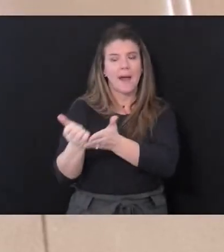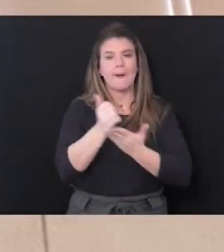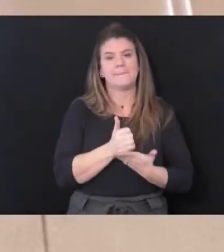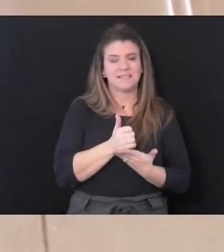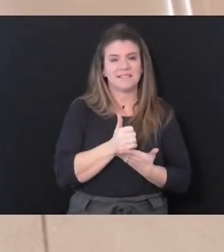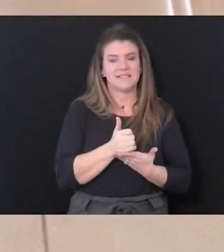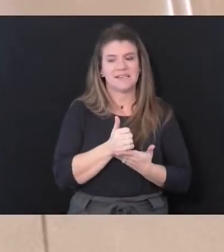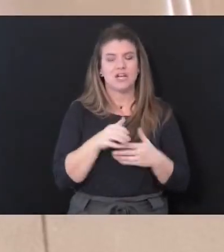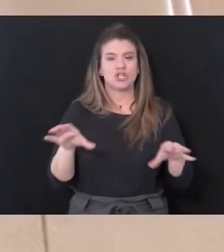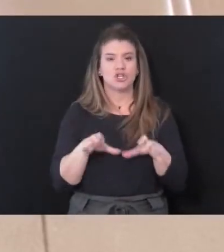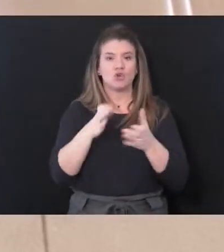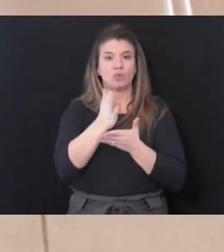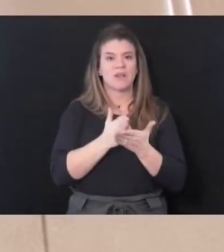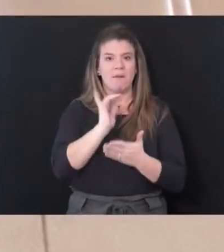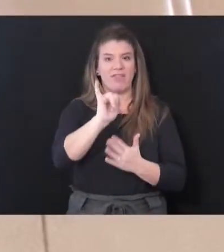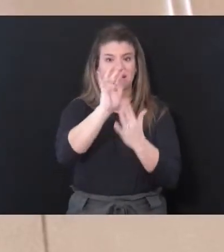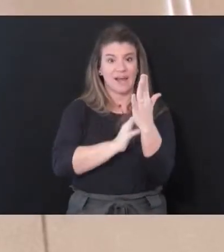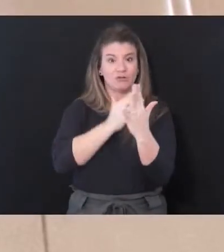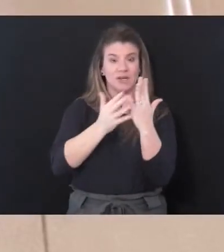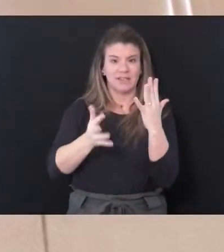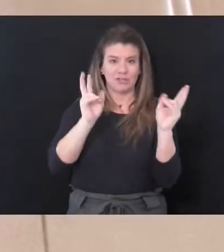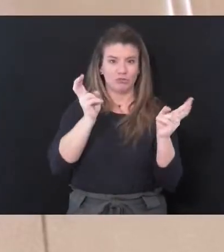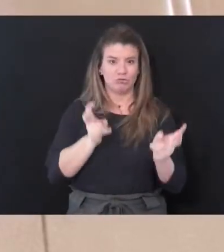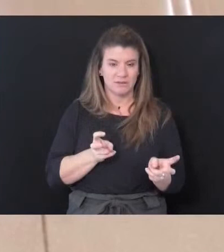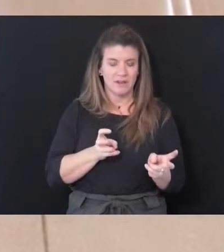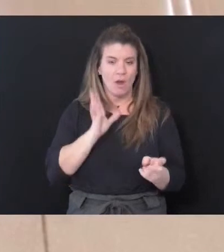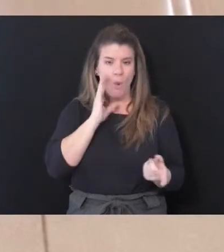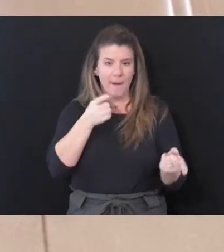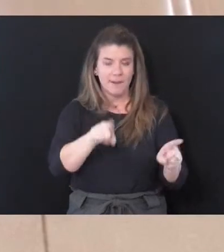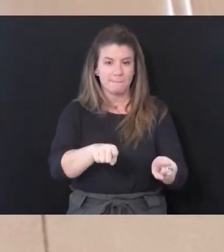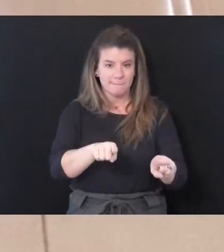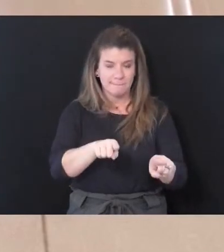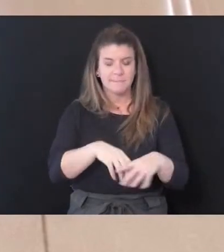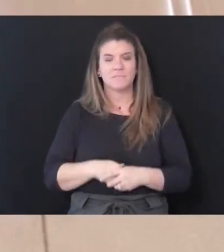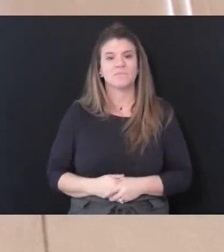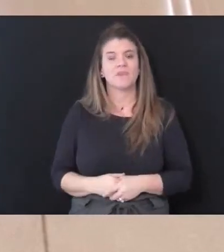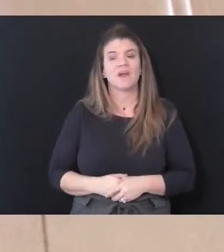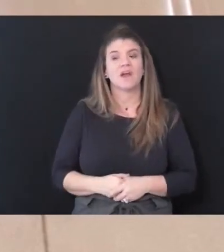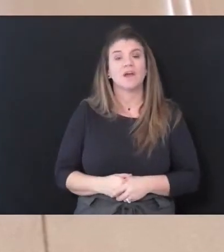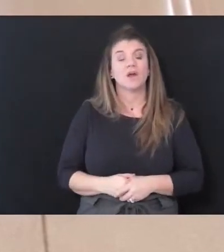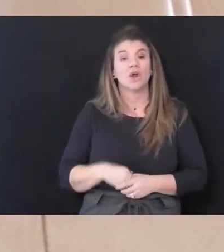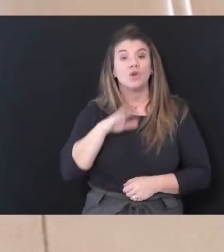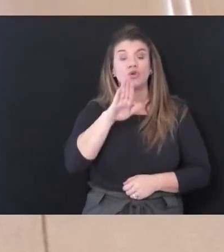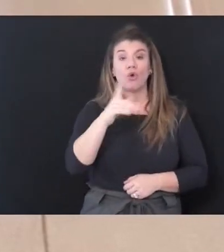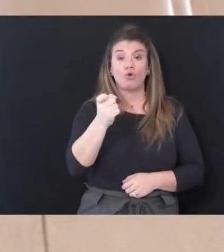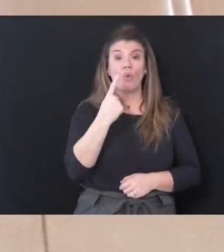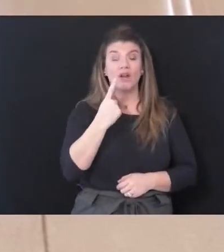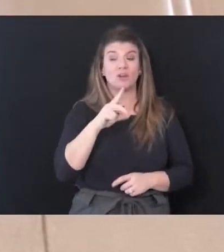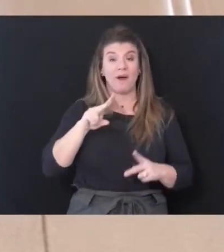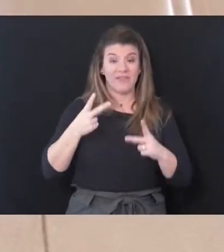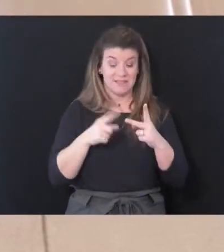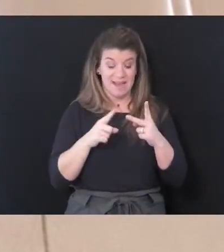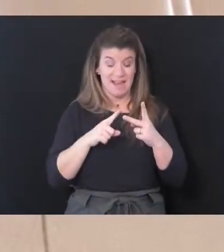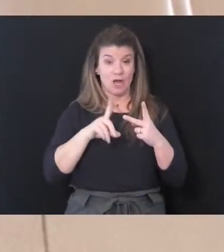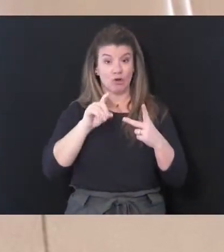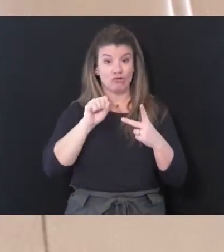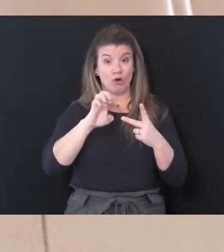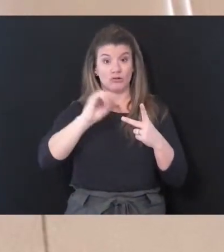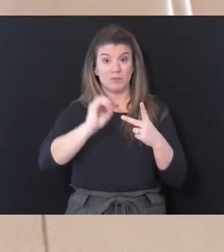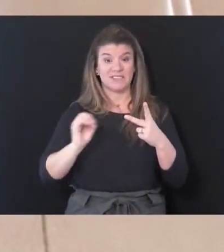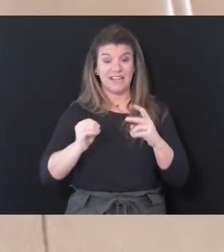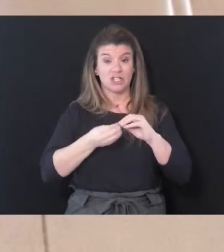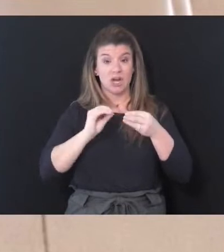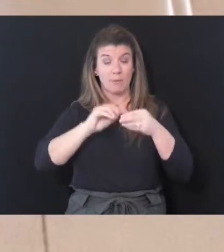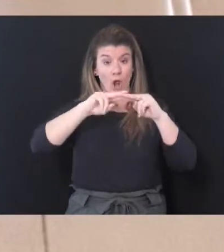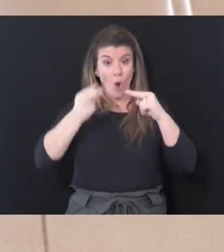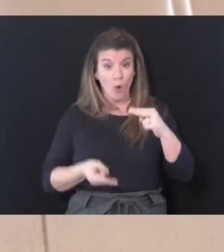to do some of the scheduling that will go on. Your reference related to the second dose percentage rate